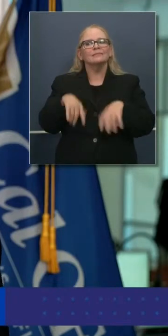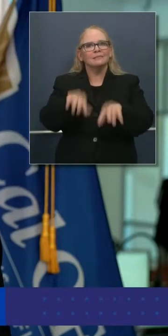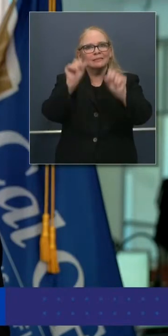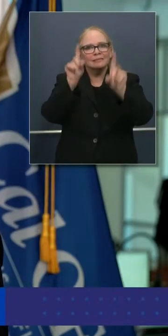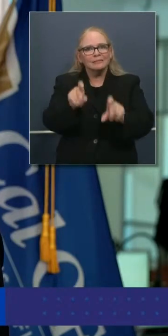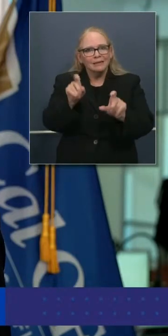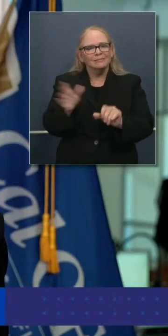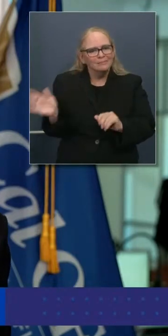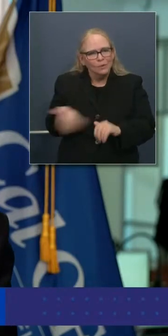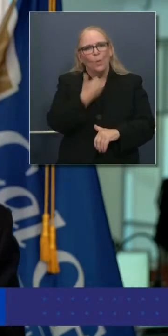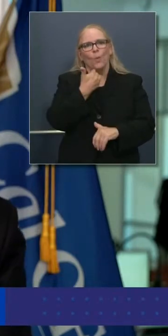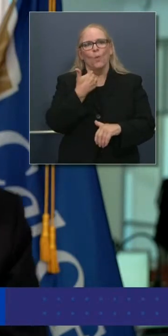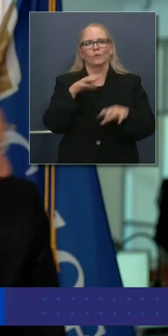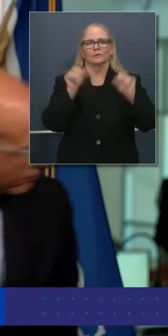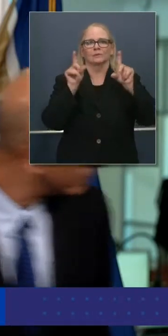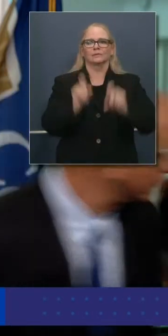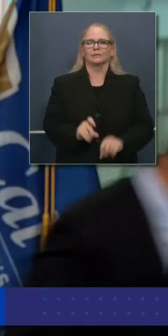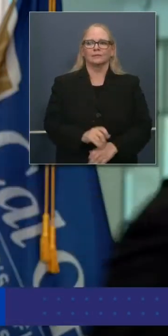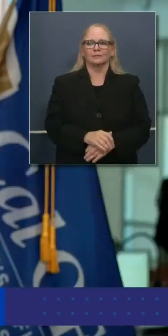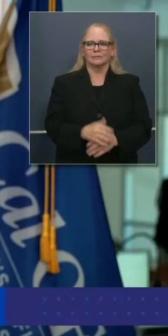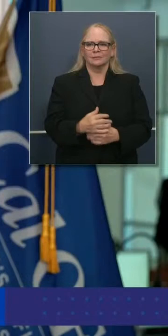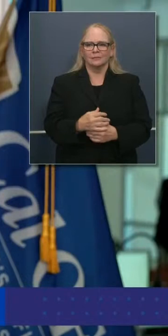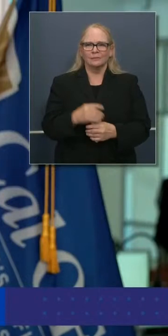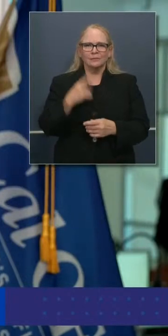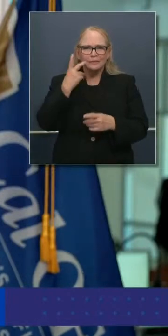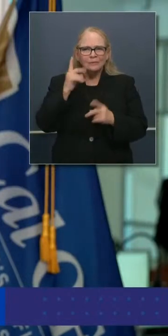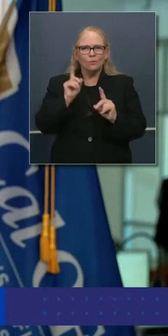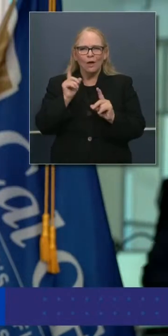trends are actually happening.